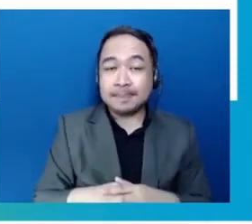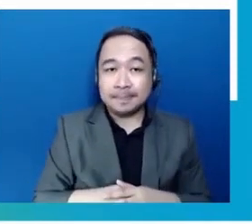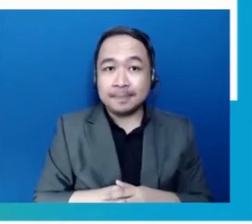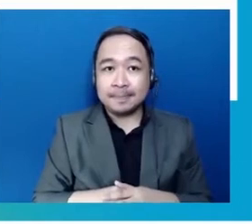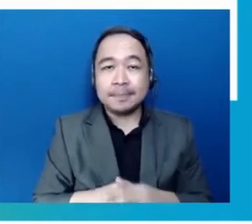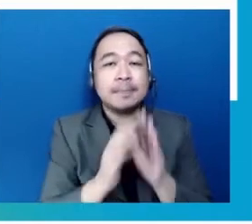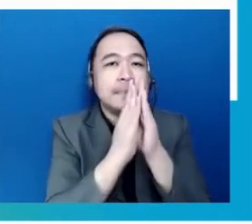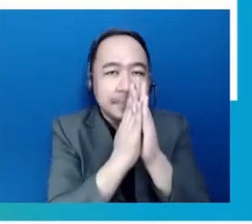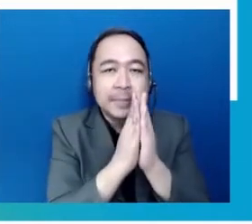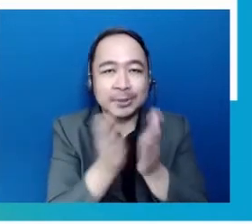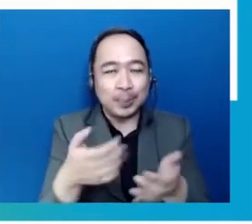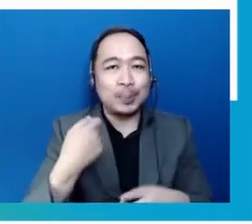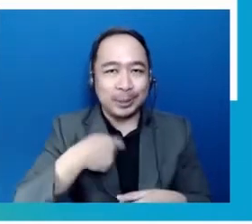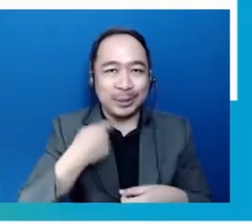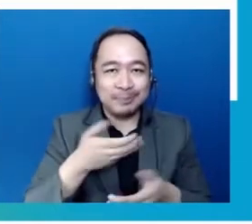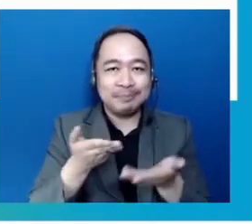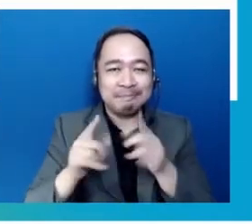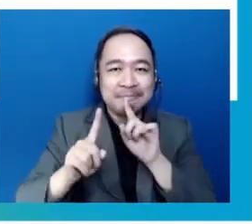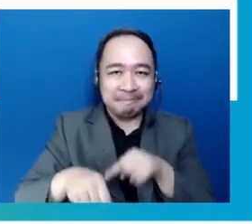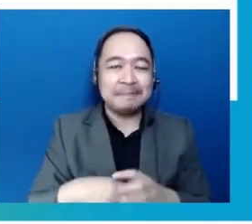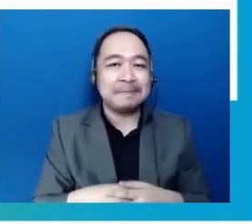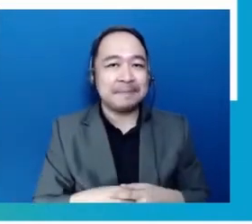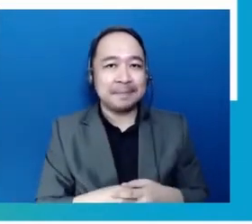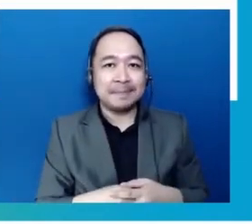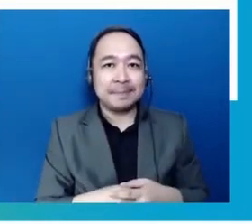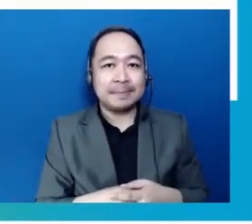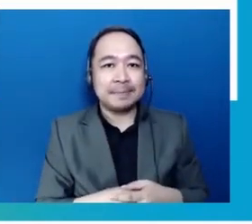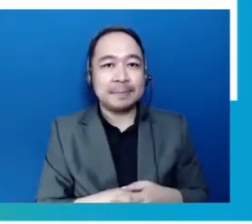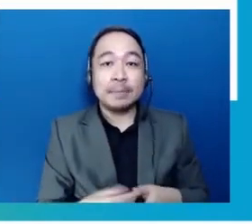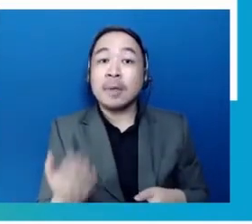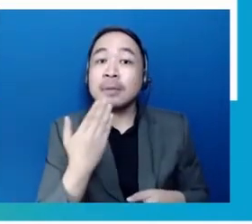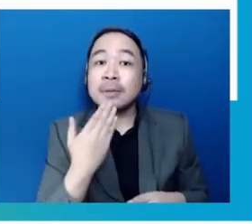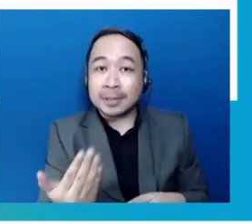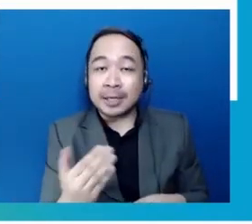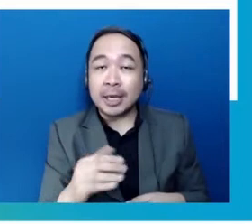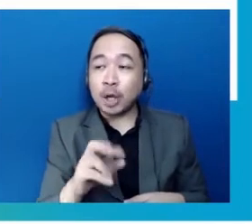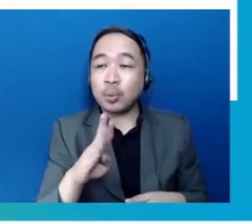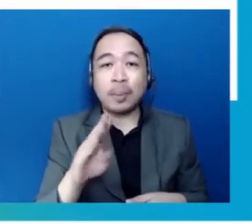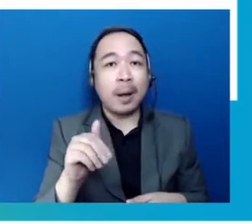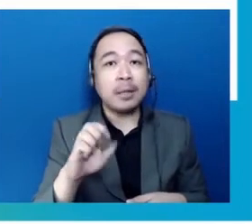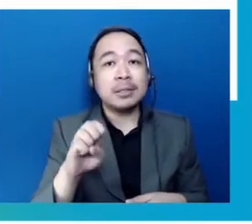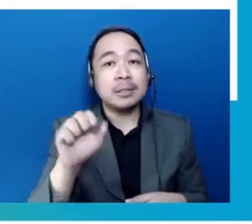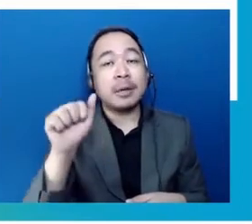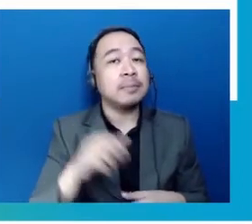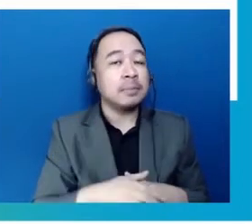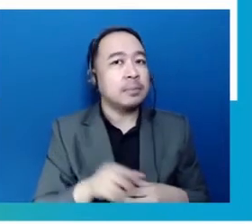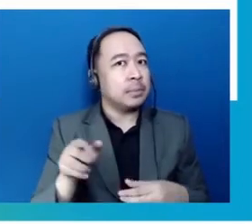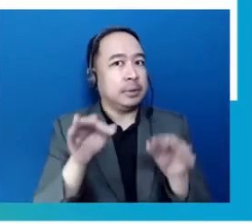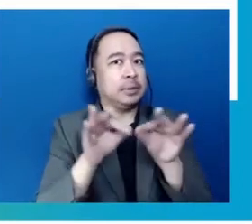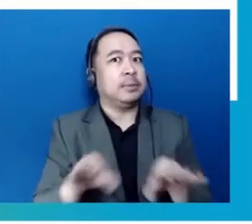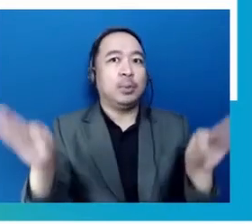Please, Mr. President, respond directly. All right. Thank you. Thank you very much, Mr. Rubabsa. This is a very important